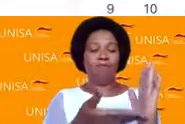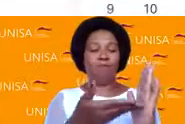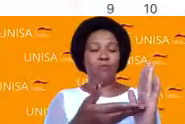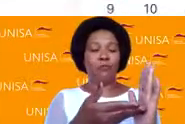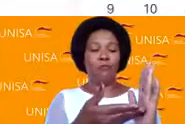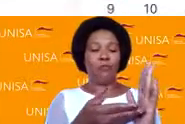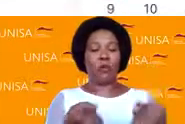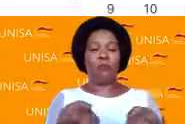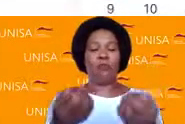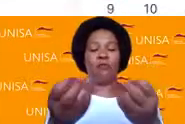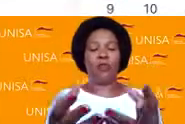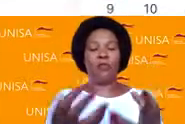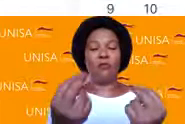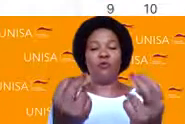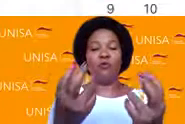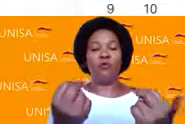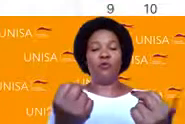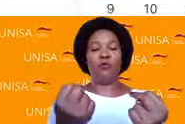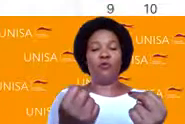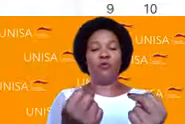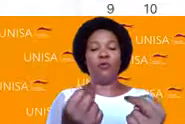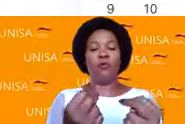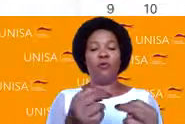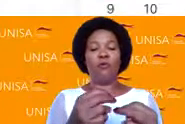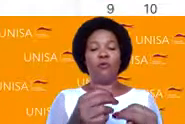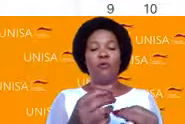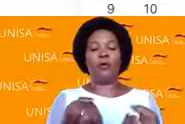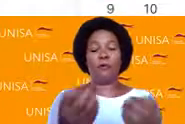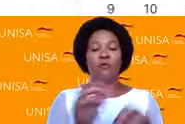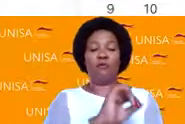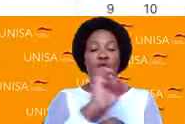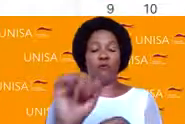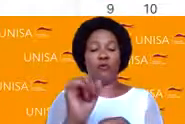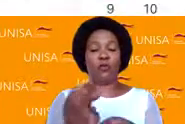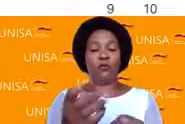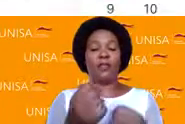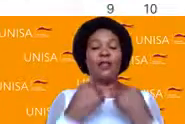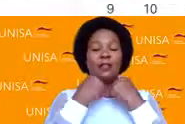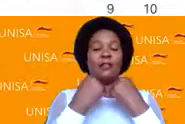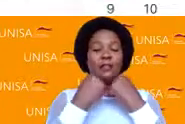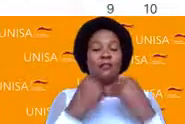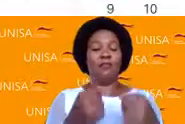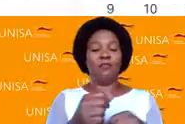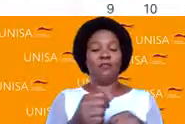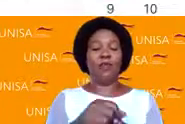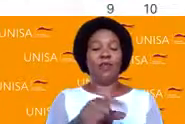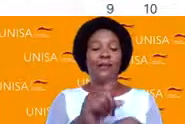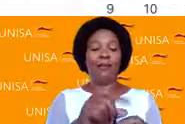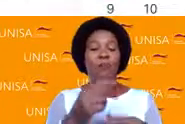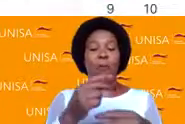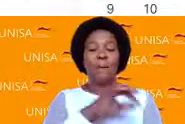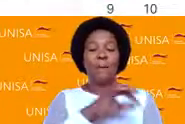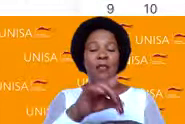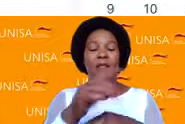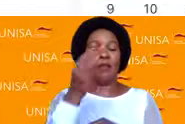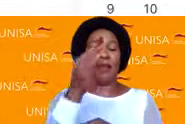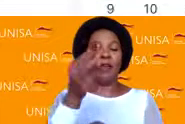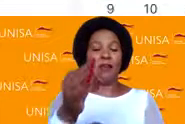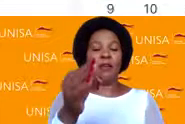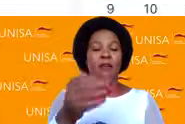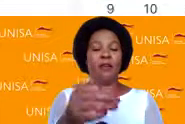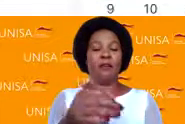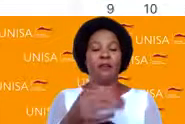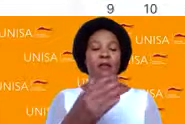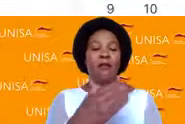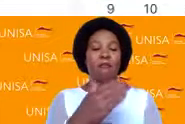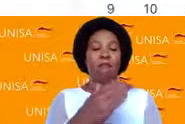dates provided on the calendar. So really use the calendar to plan your year ahead, and